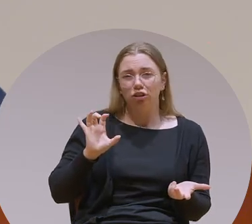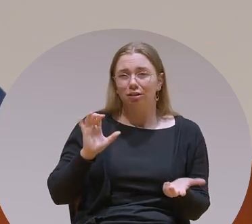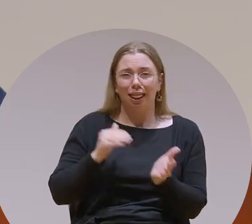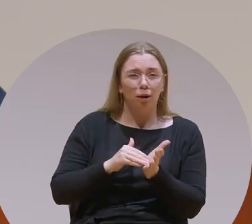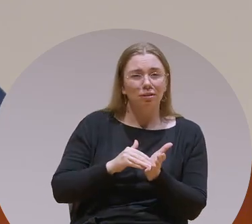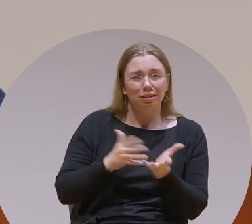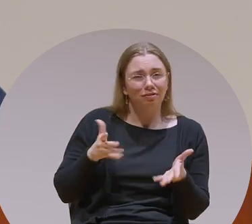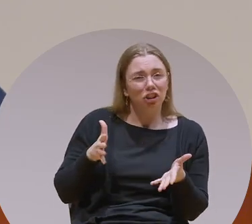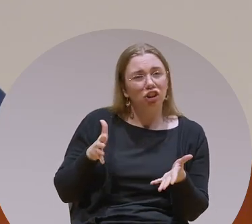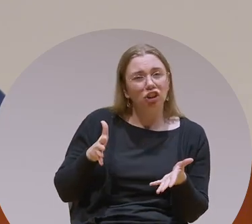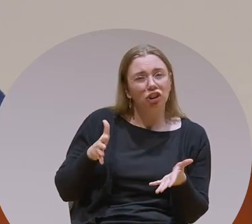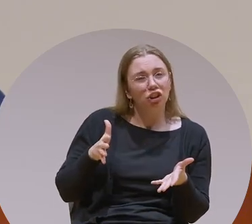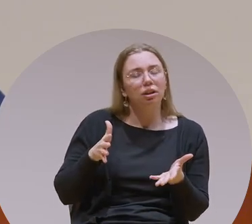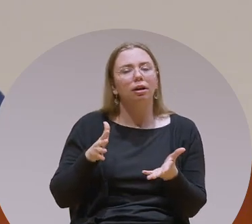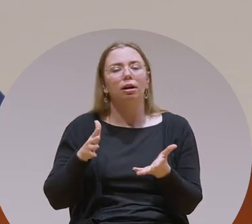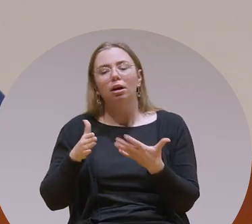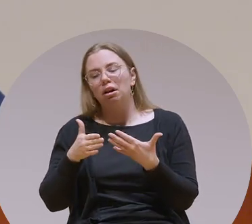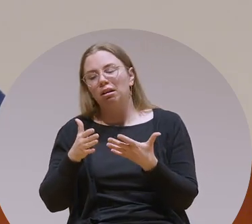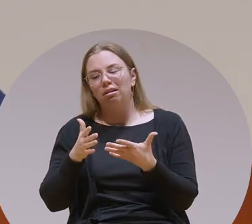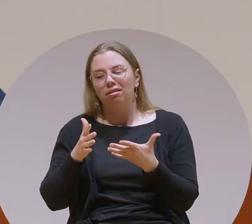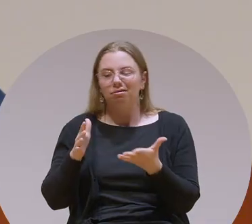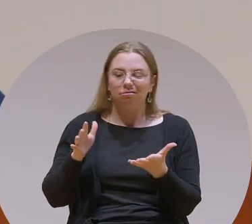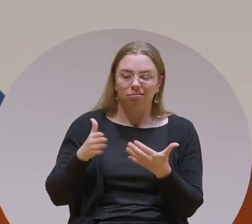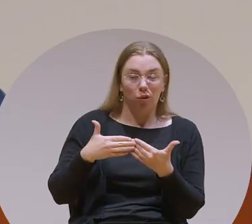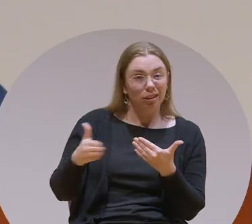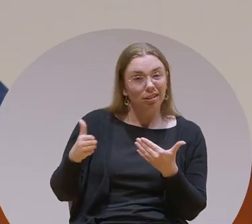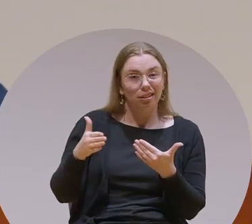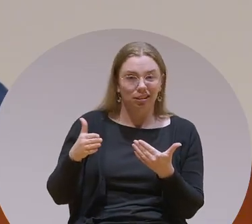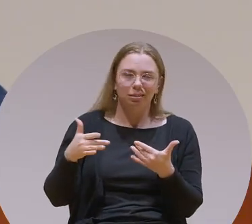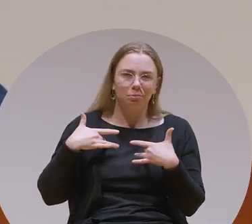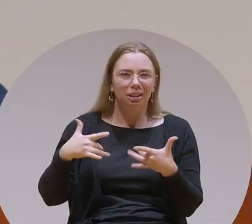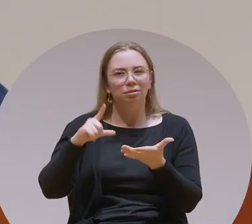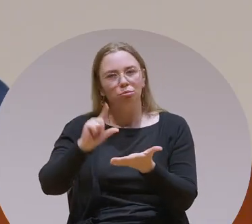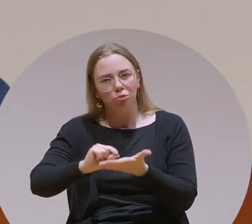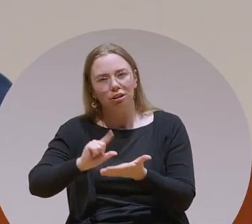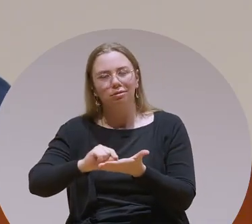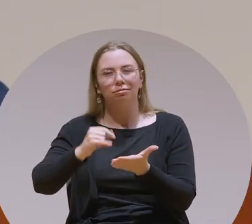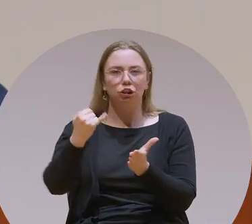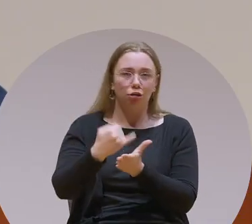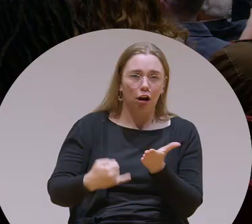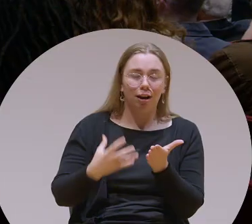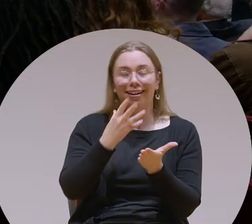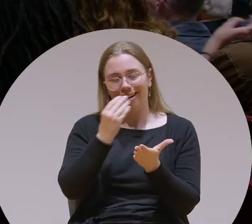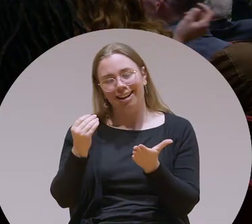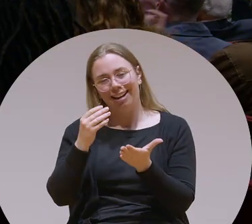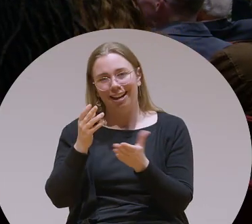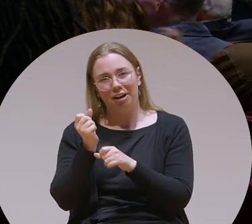And most of the ones that are not online are prints and drawings, and it includes our baseball card